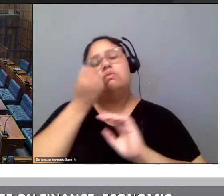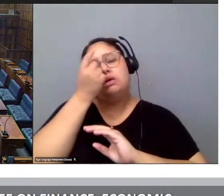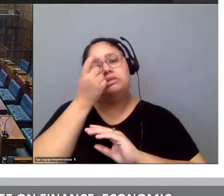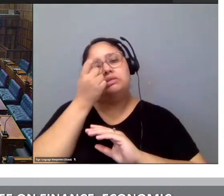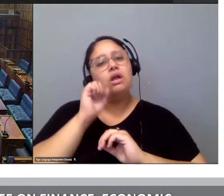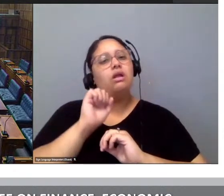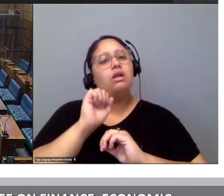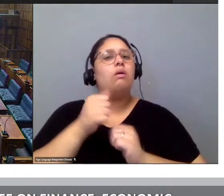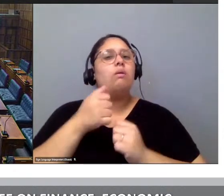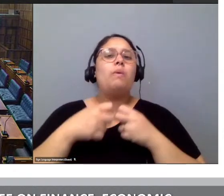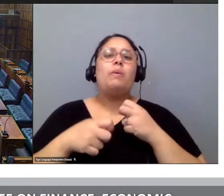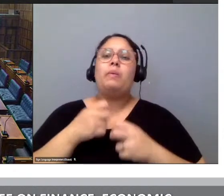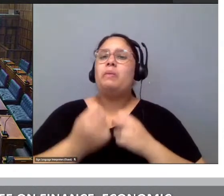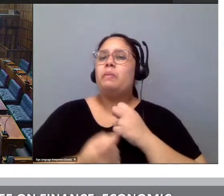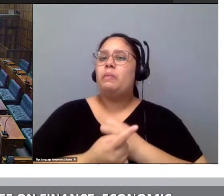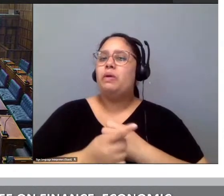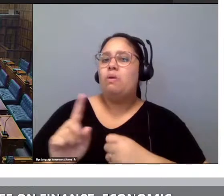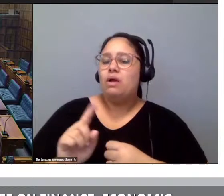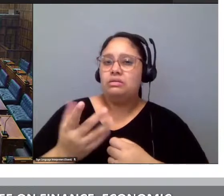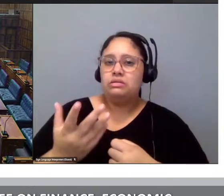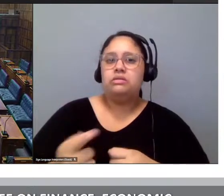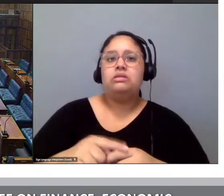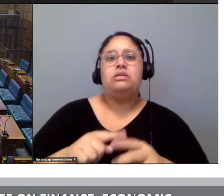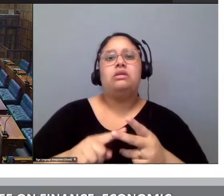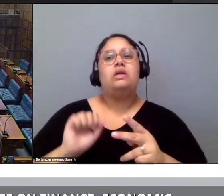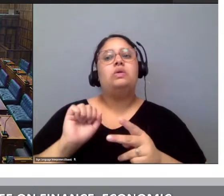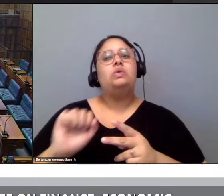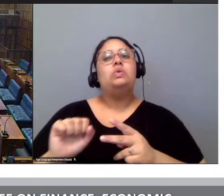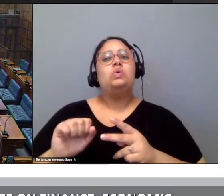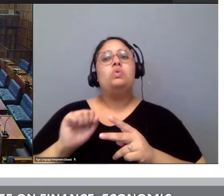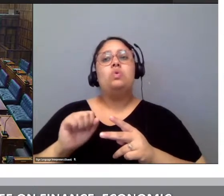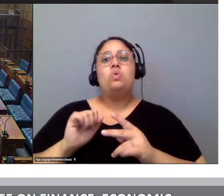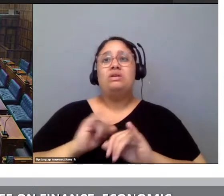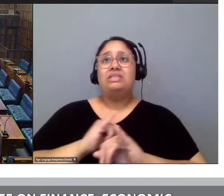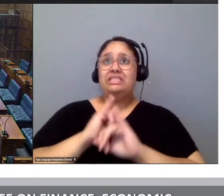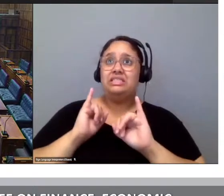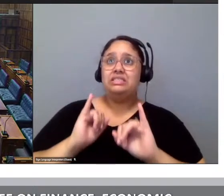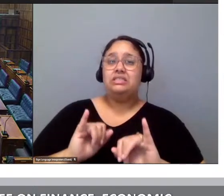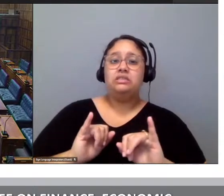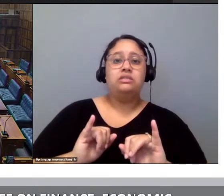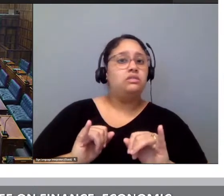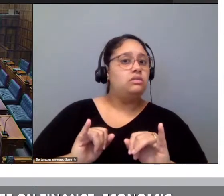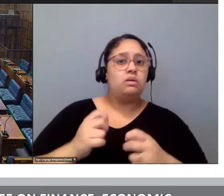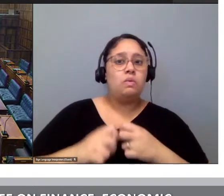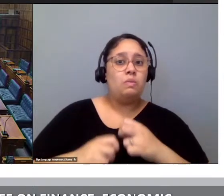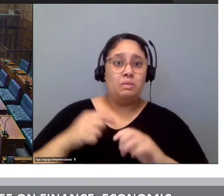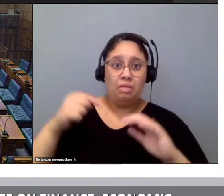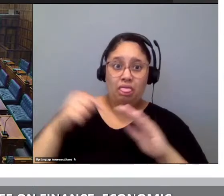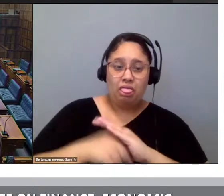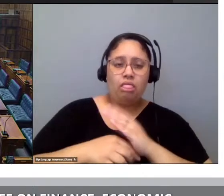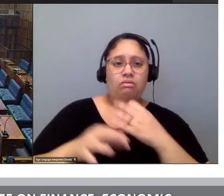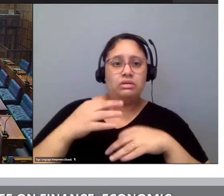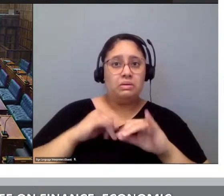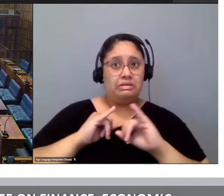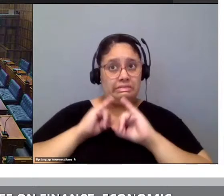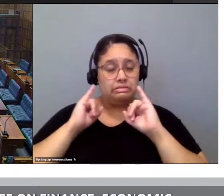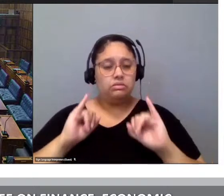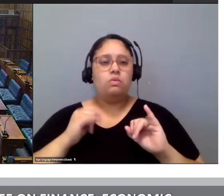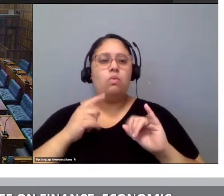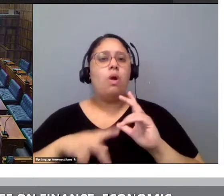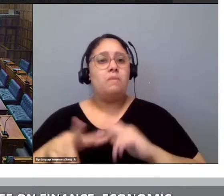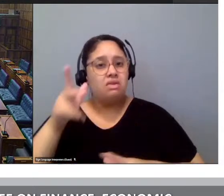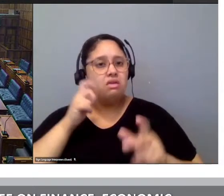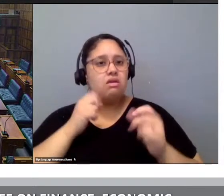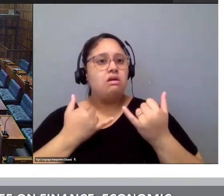understand what were the problems and what the extent of those particular problems um whilst I hear that